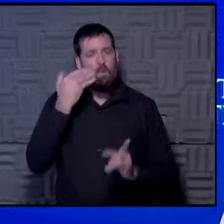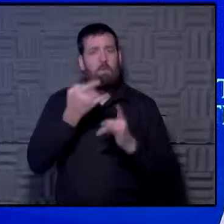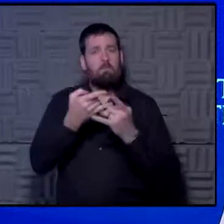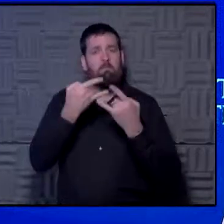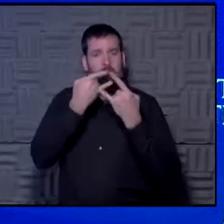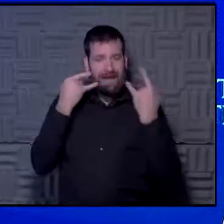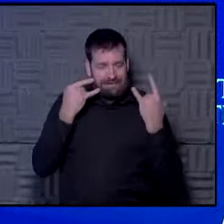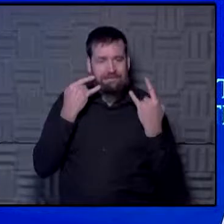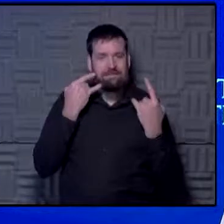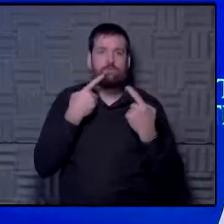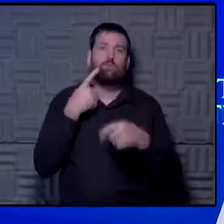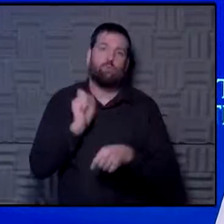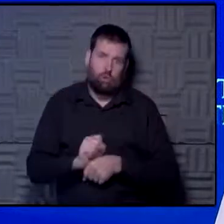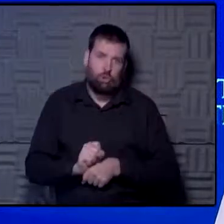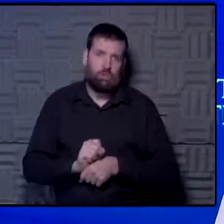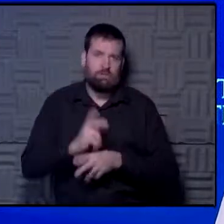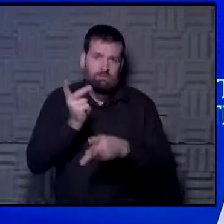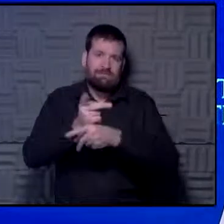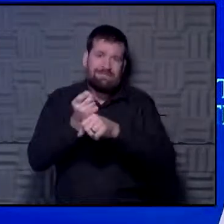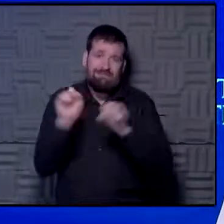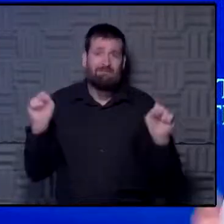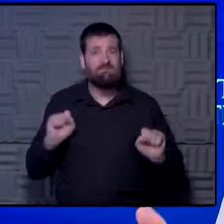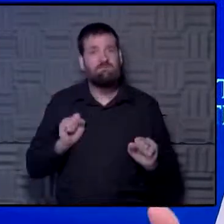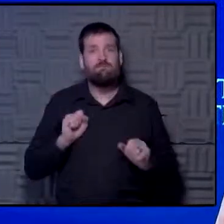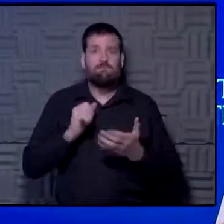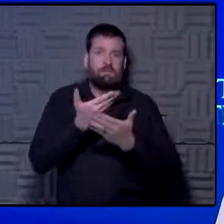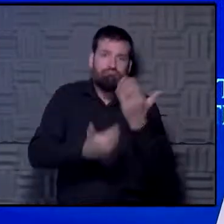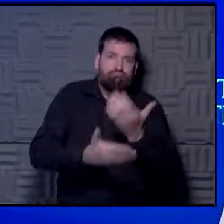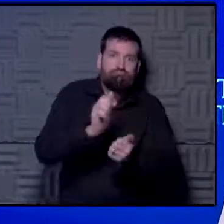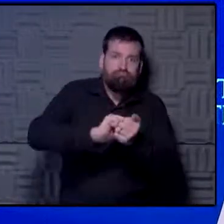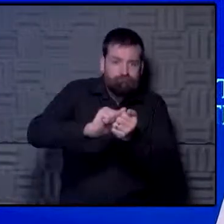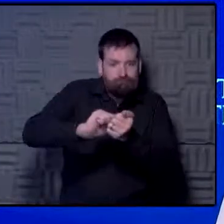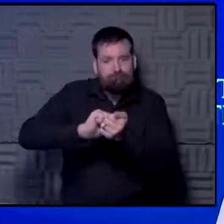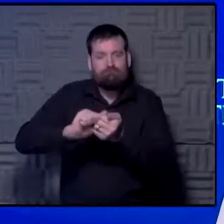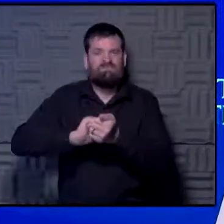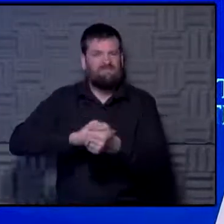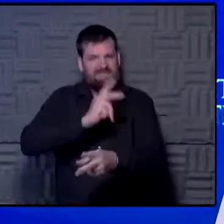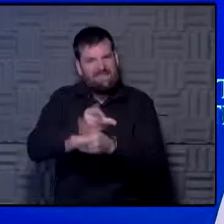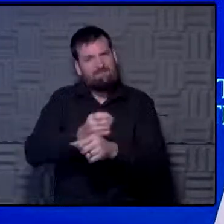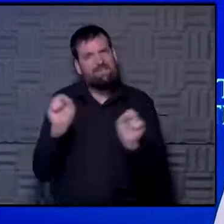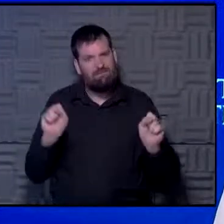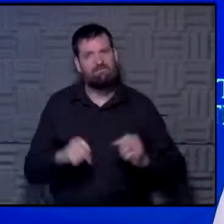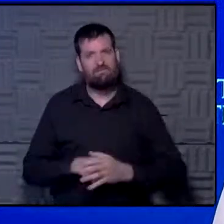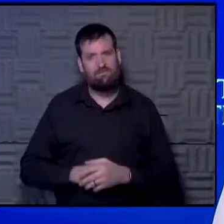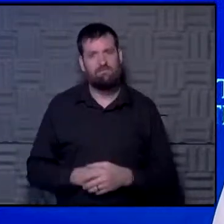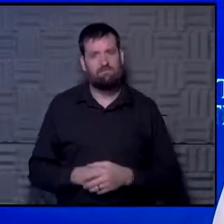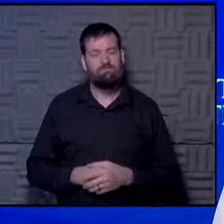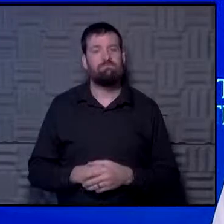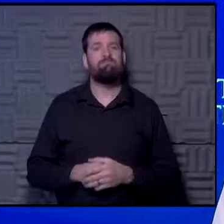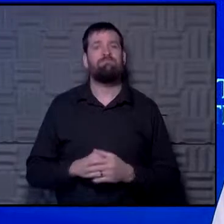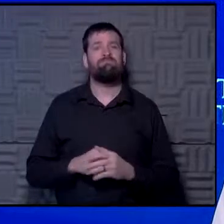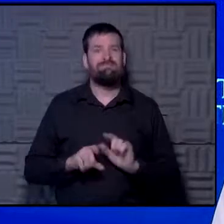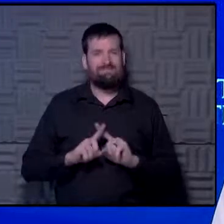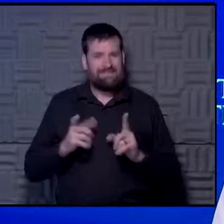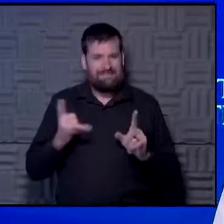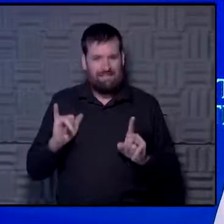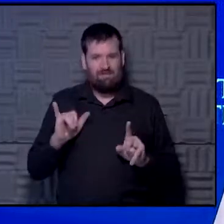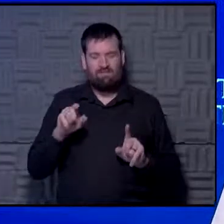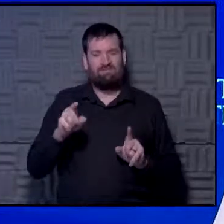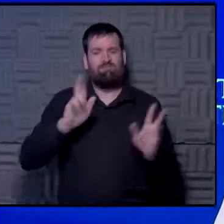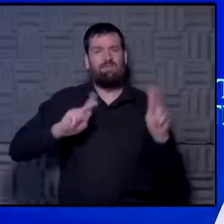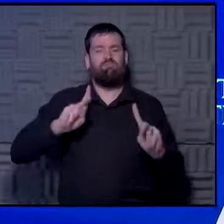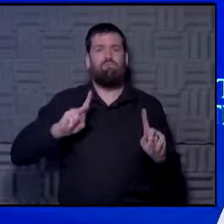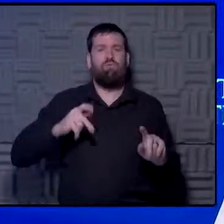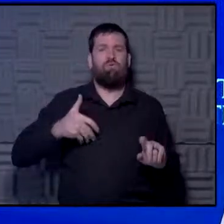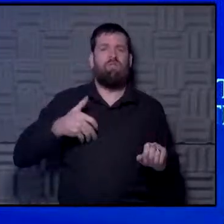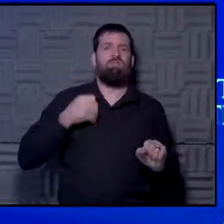people safe. And good infection control policies, washing your hands, keeps people safe. And yet folks still don't want to do that. And I don't